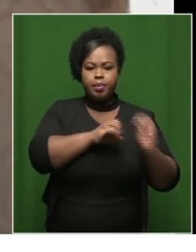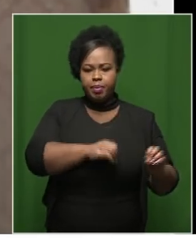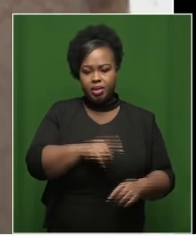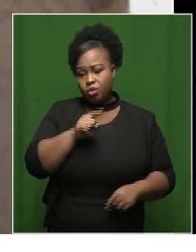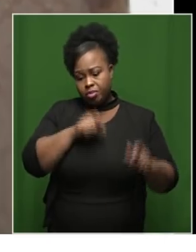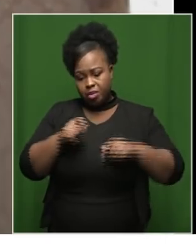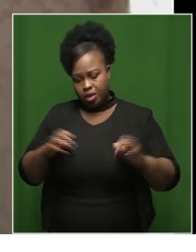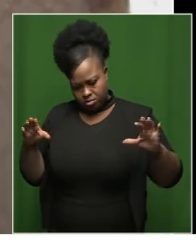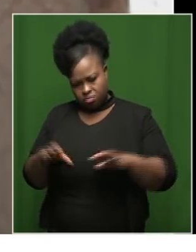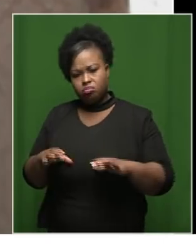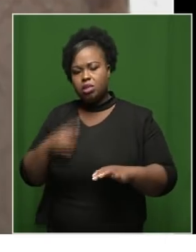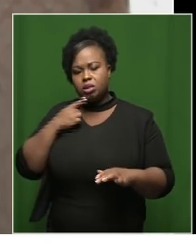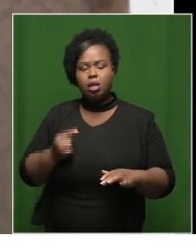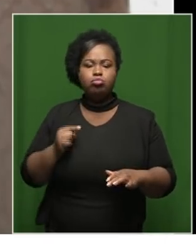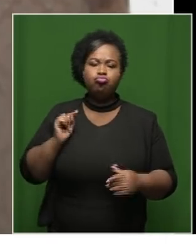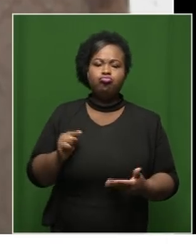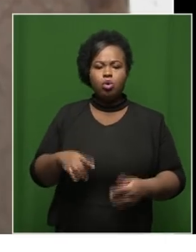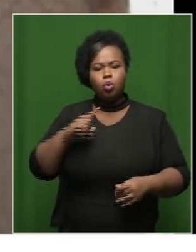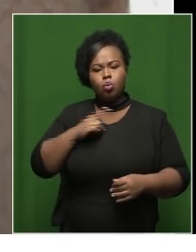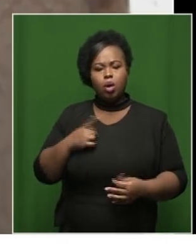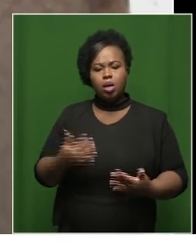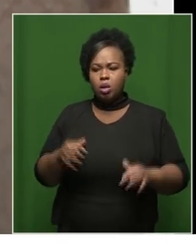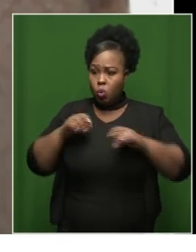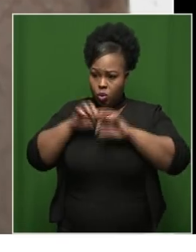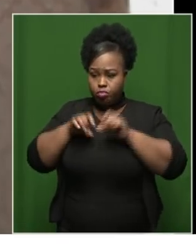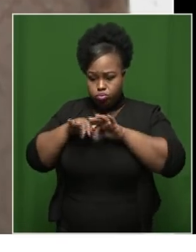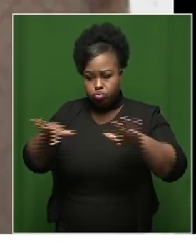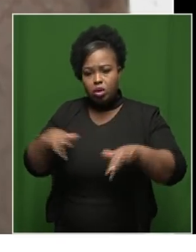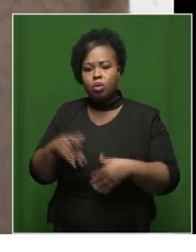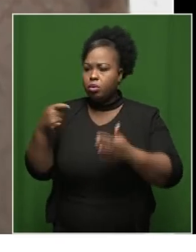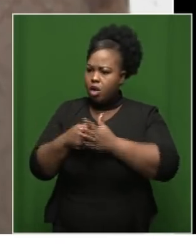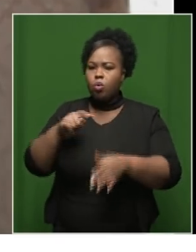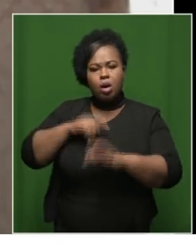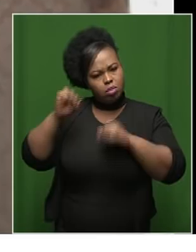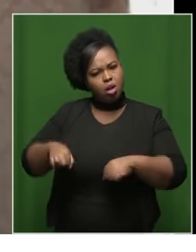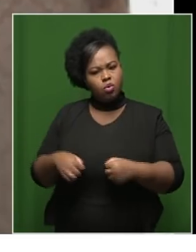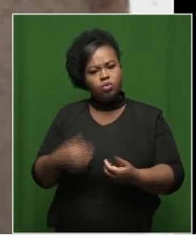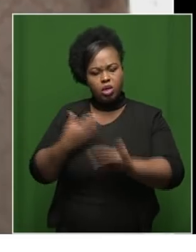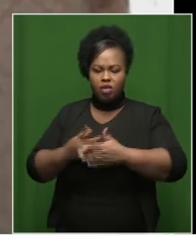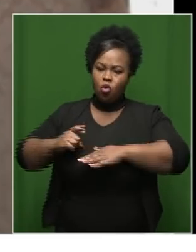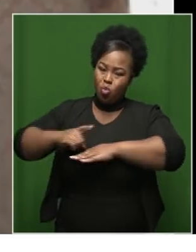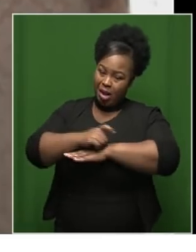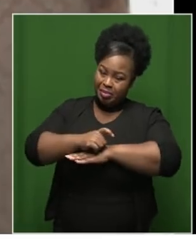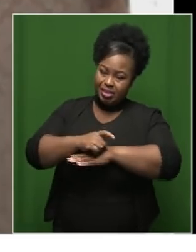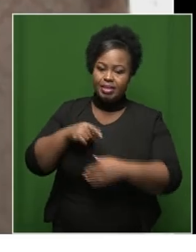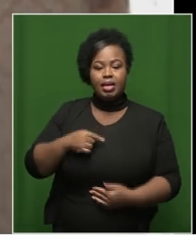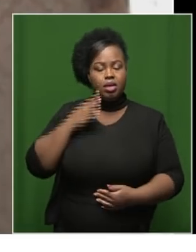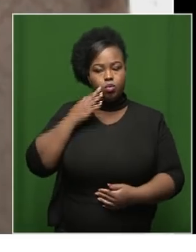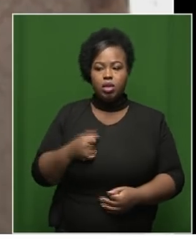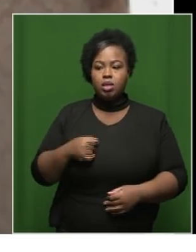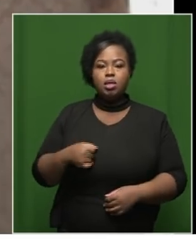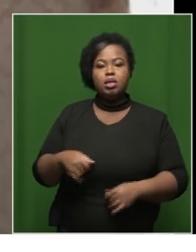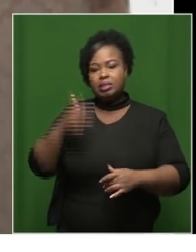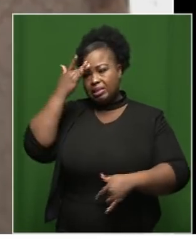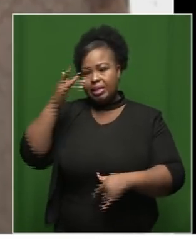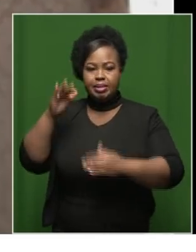they got together and they said that they had a worm outbreak, and they went and got it because they're allowed to take it for worms. And then their trend dropped. And those are